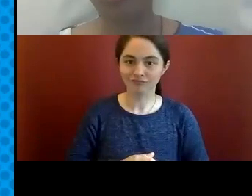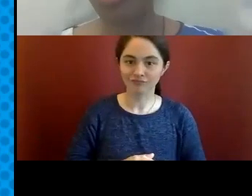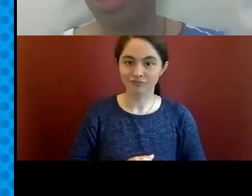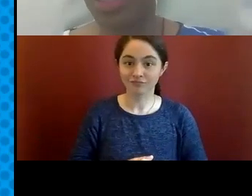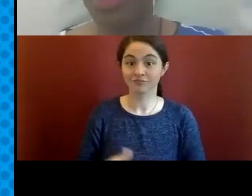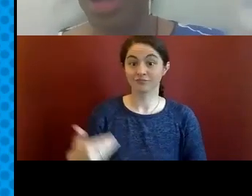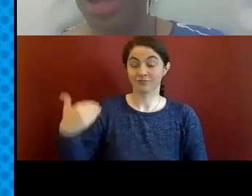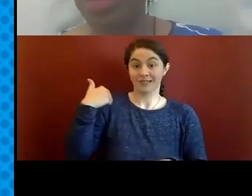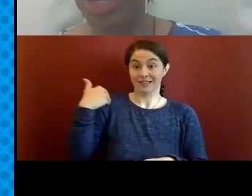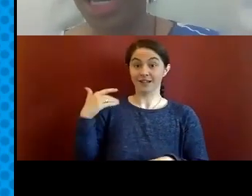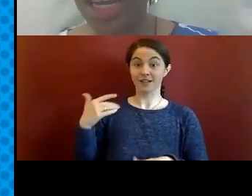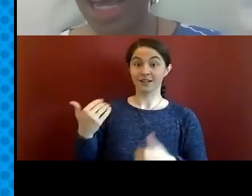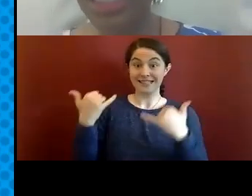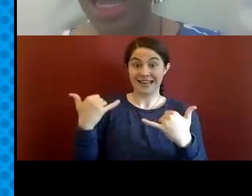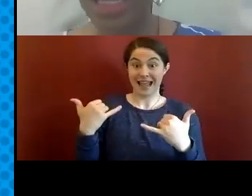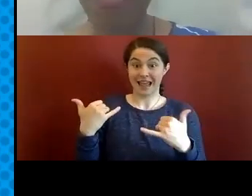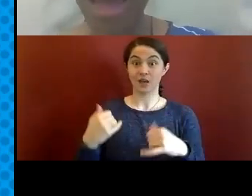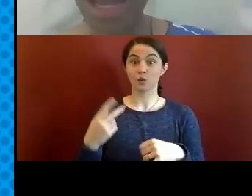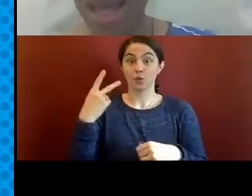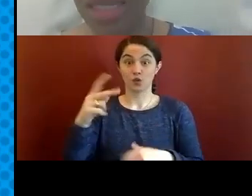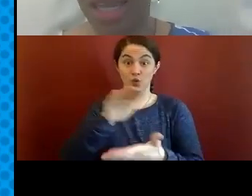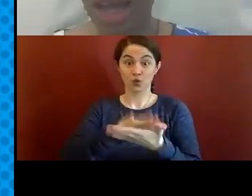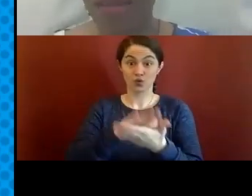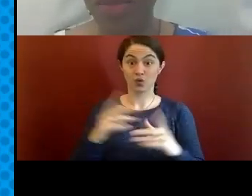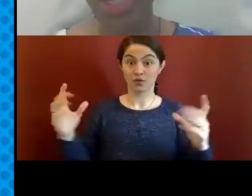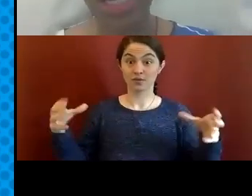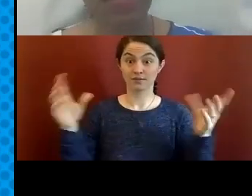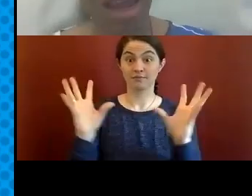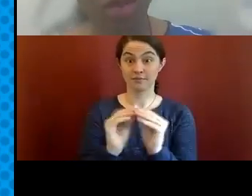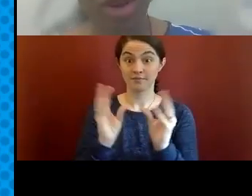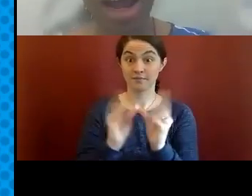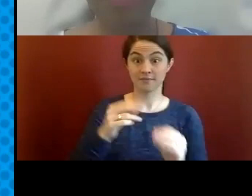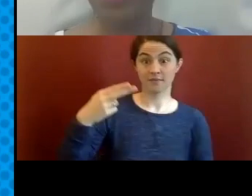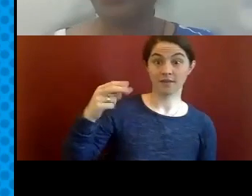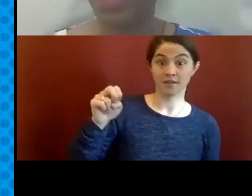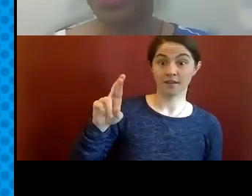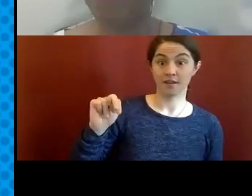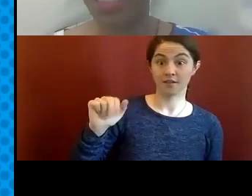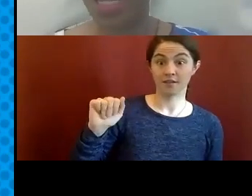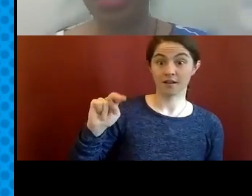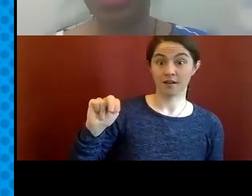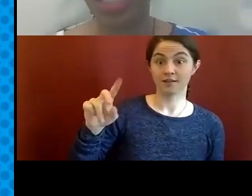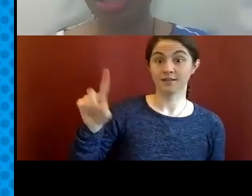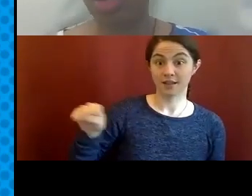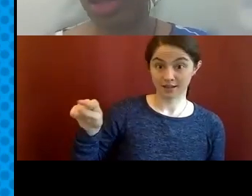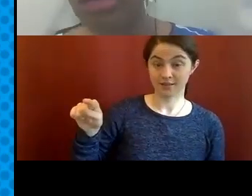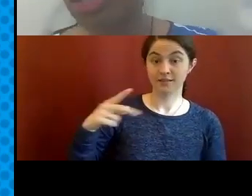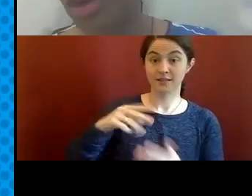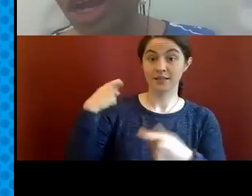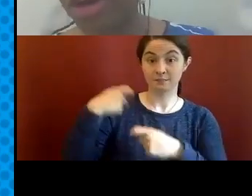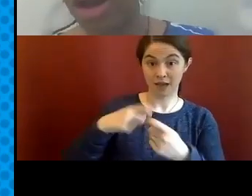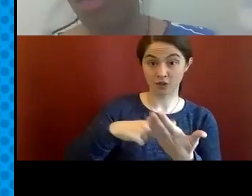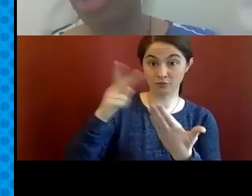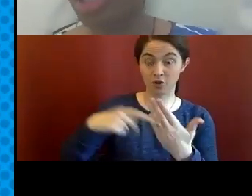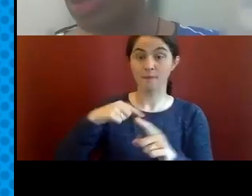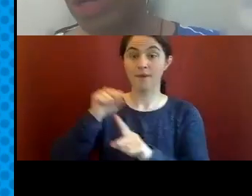two schools, the Hernandez and the Matahunt, the Hernandez Spanish program and the Matahunt Haitian Dual Language